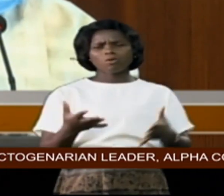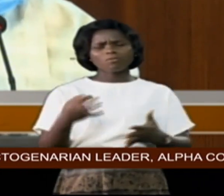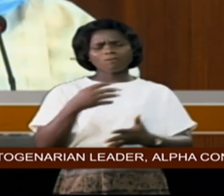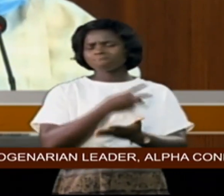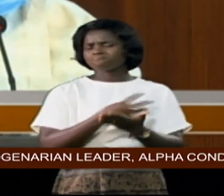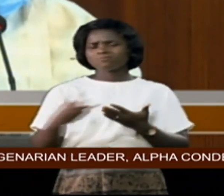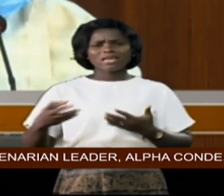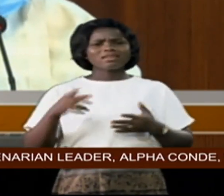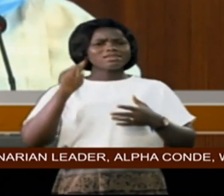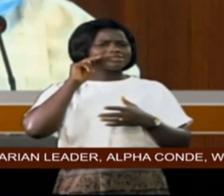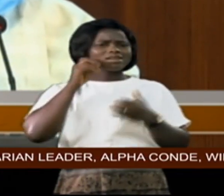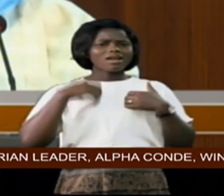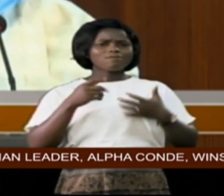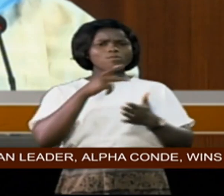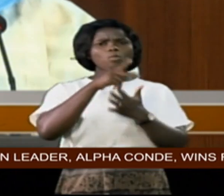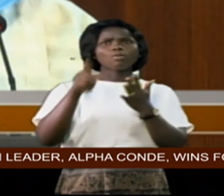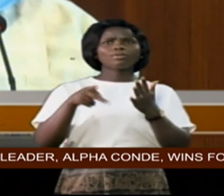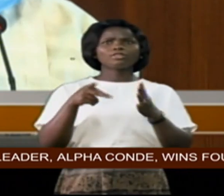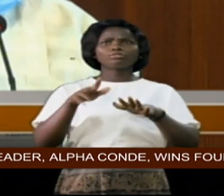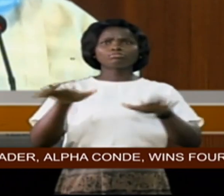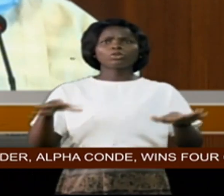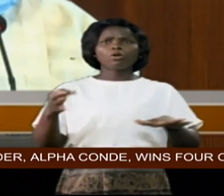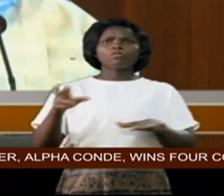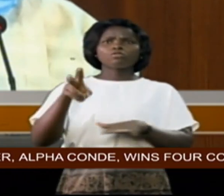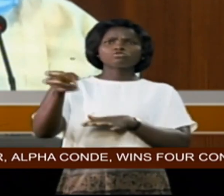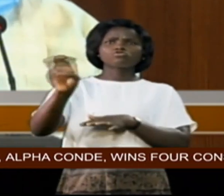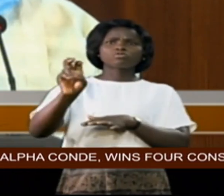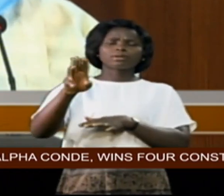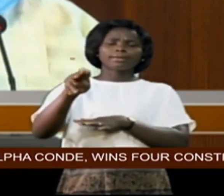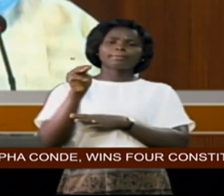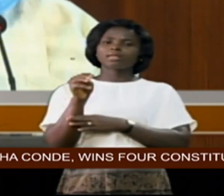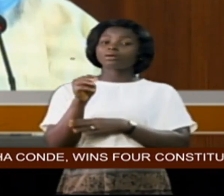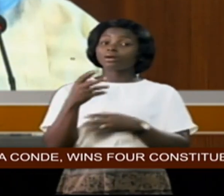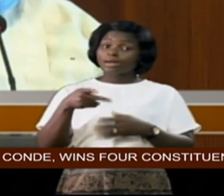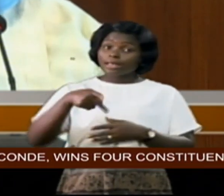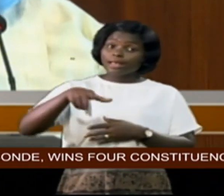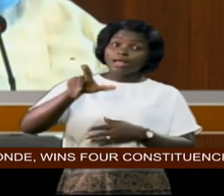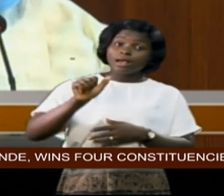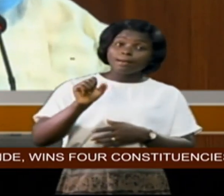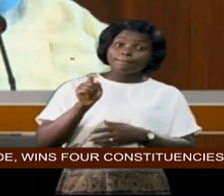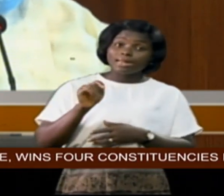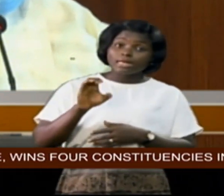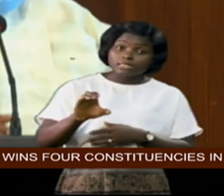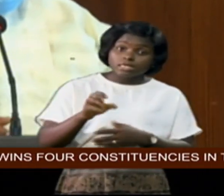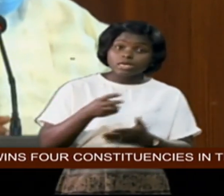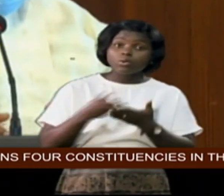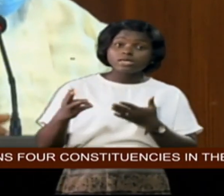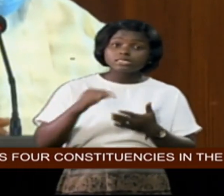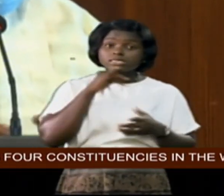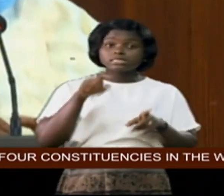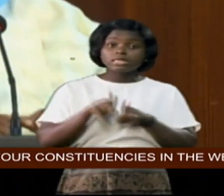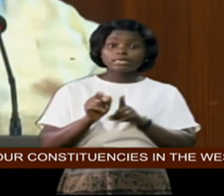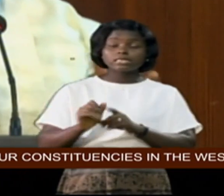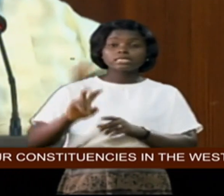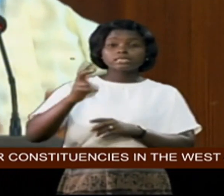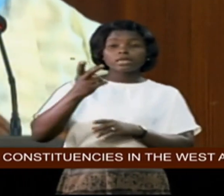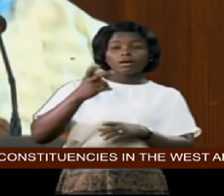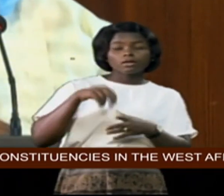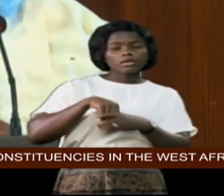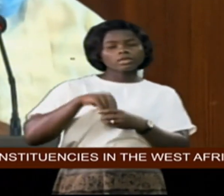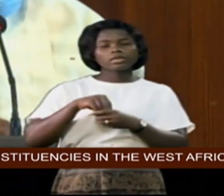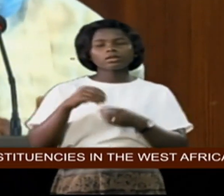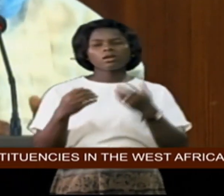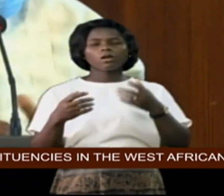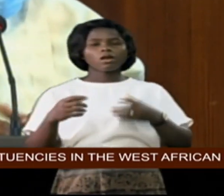of 200 million, and plastic waste is like the second in terms of quantity in total waste